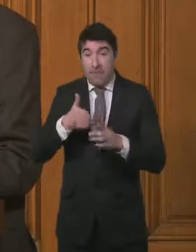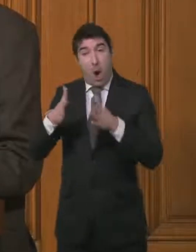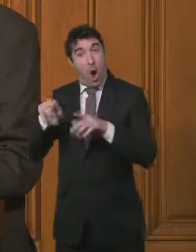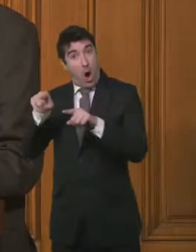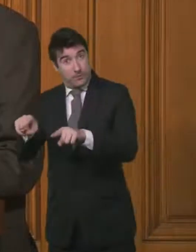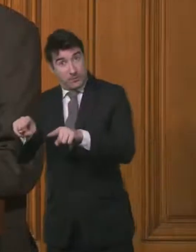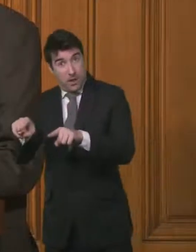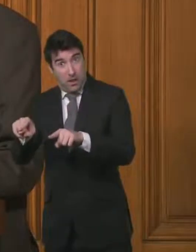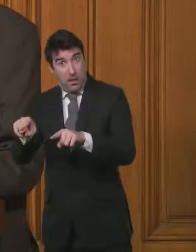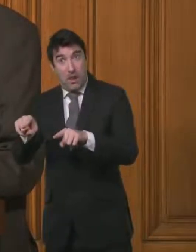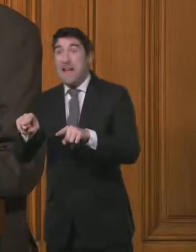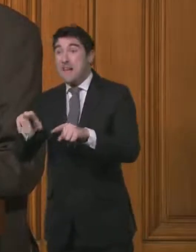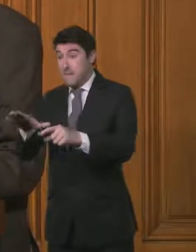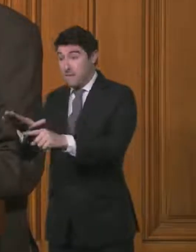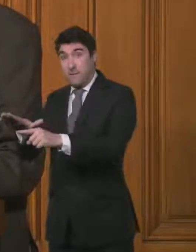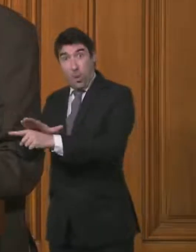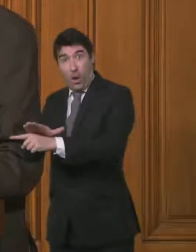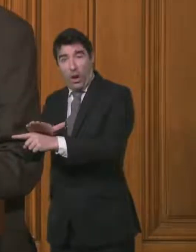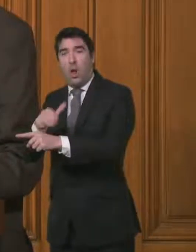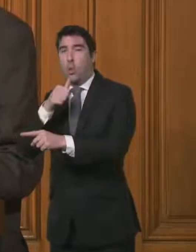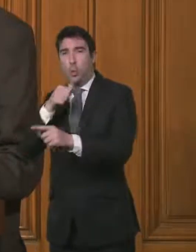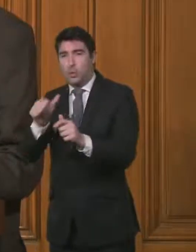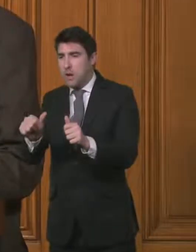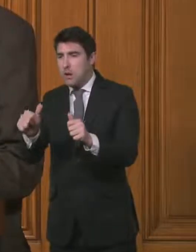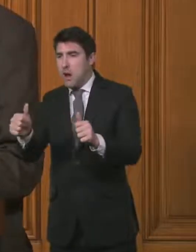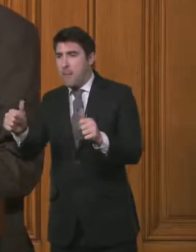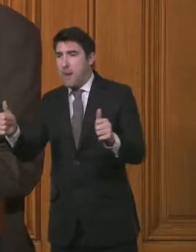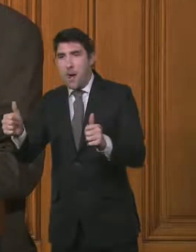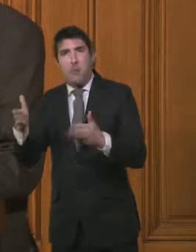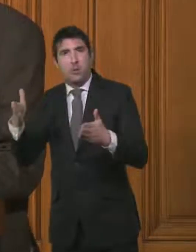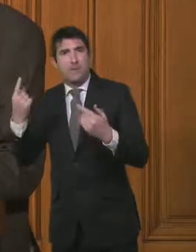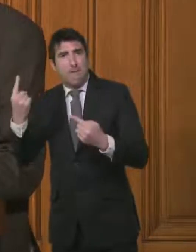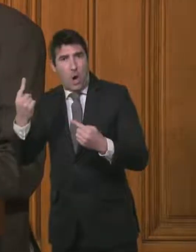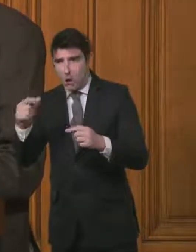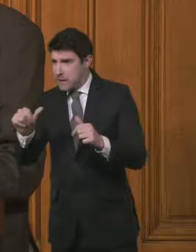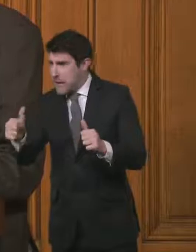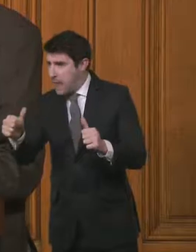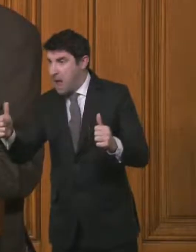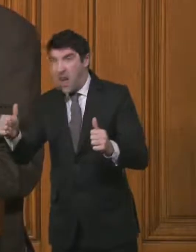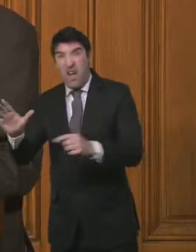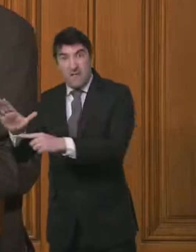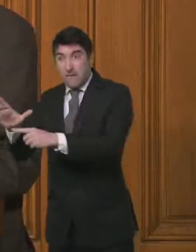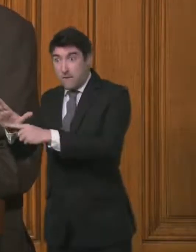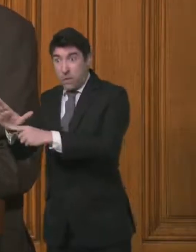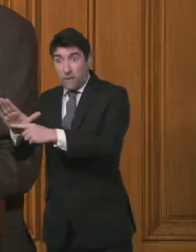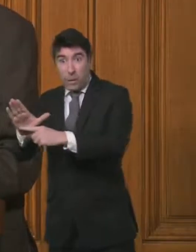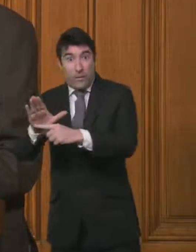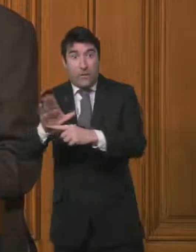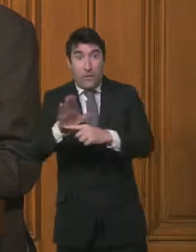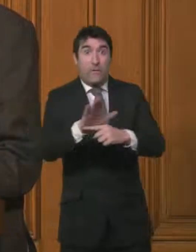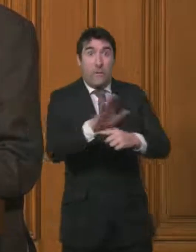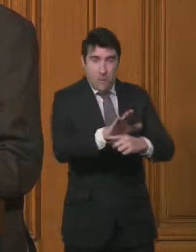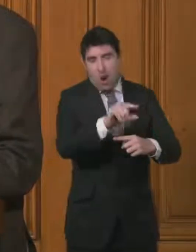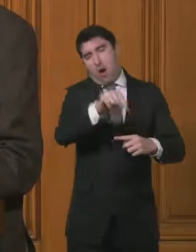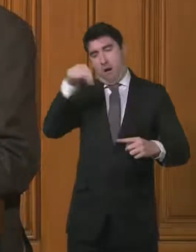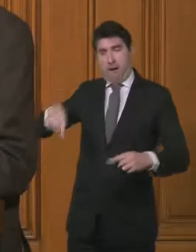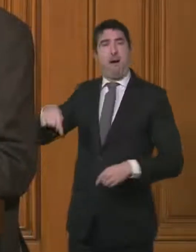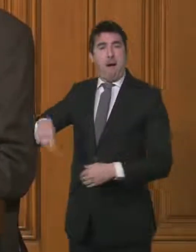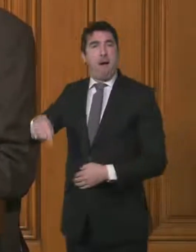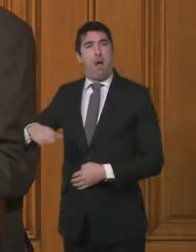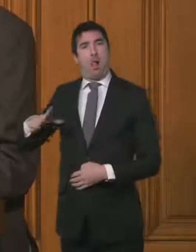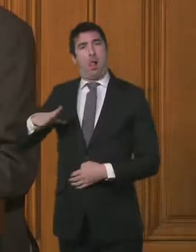England as we speak. But as the Prime Minister has said, it's critical that those Nightingale hospitals are there if they are